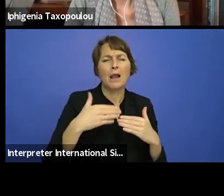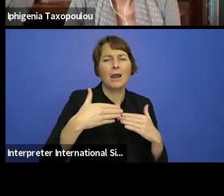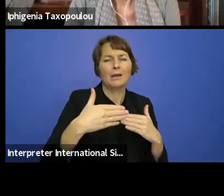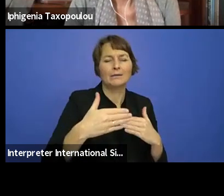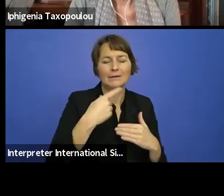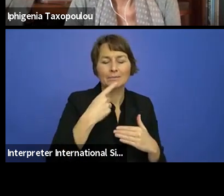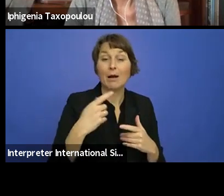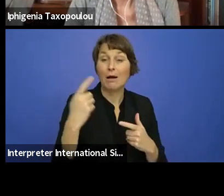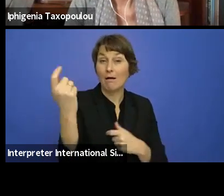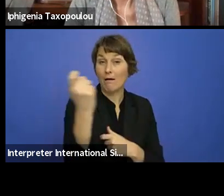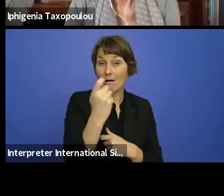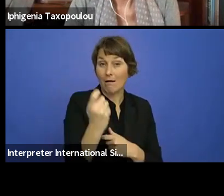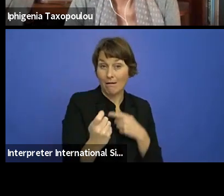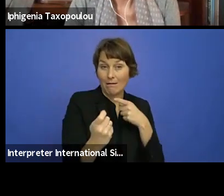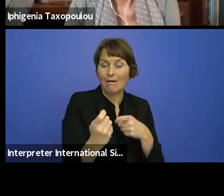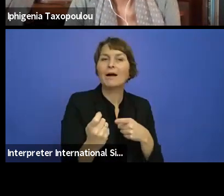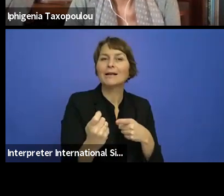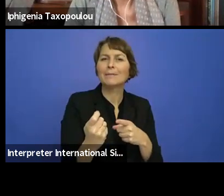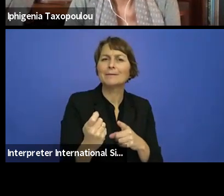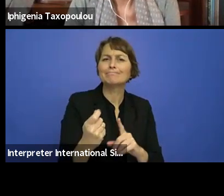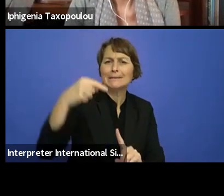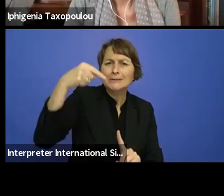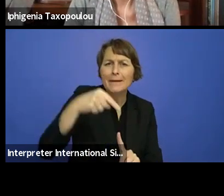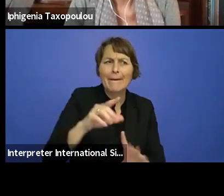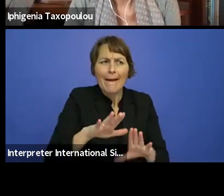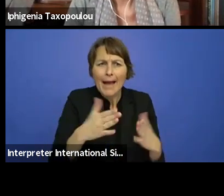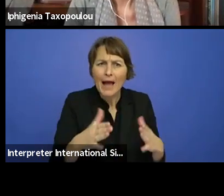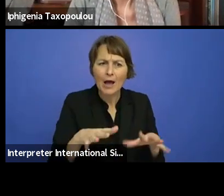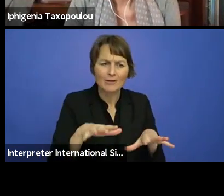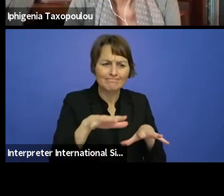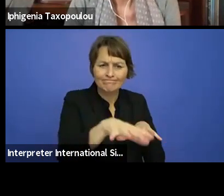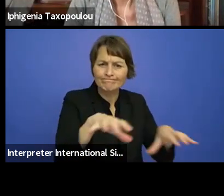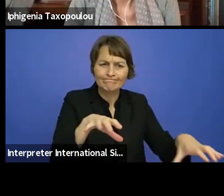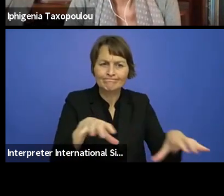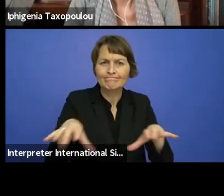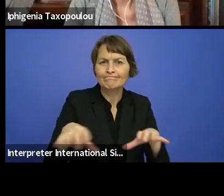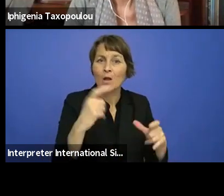and especially the organization of art, is no longer